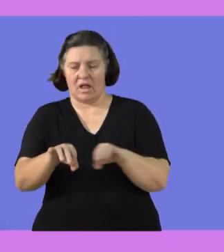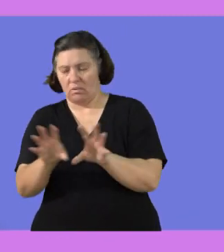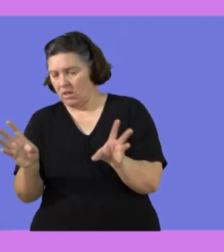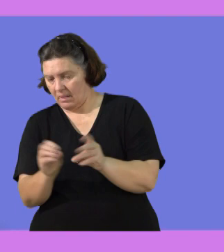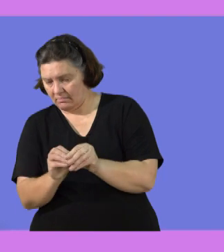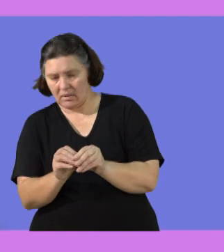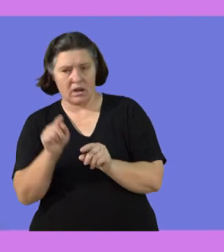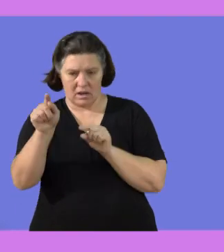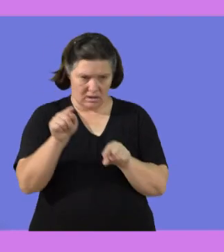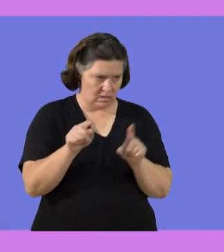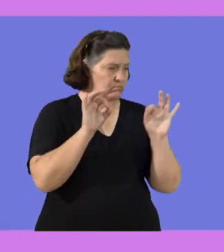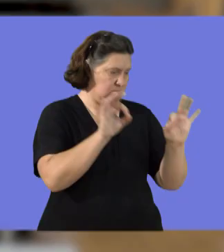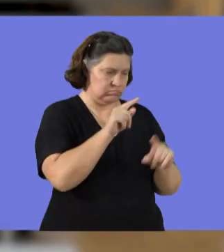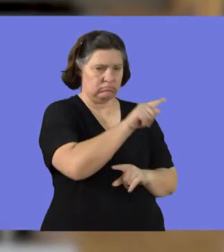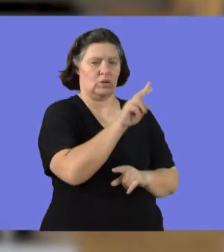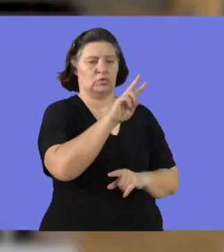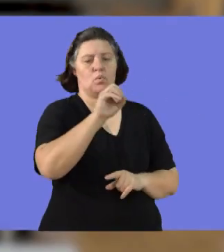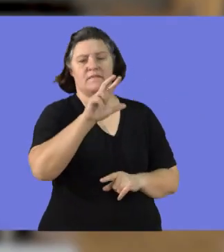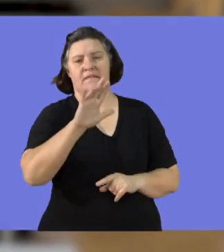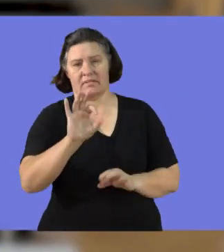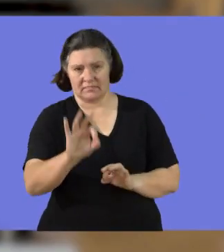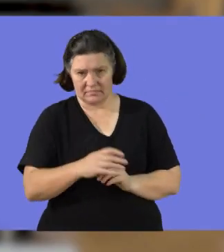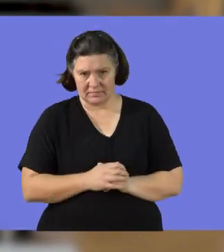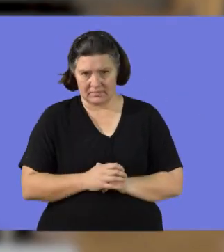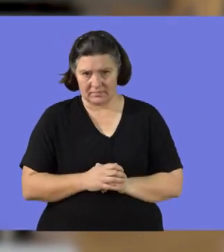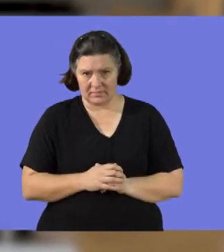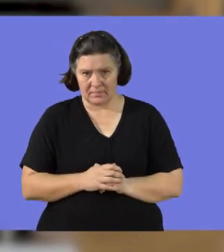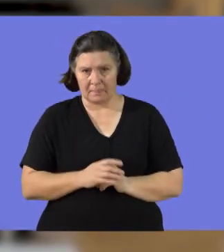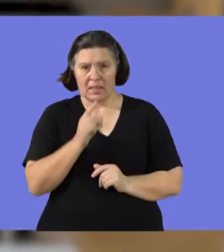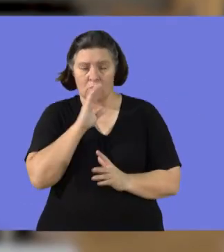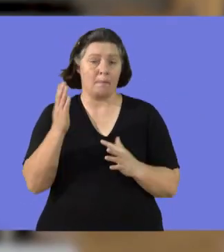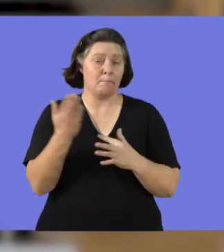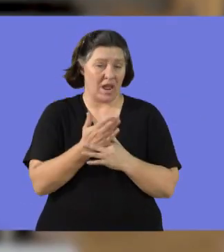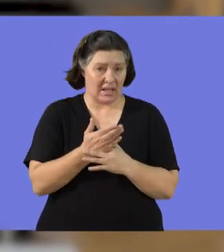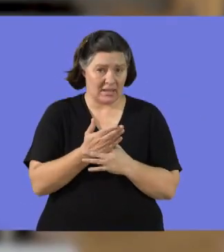know that you've done the right thing. I want us to go for an ad break, and